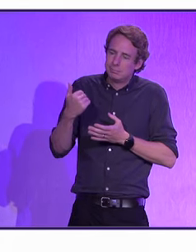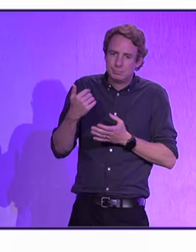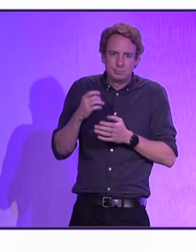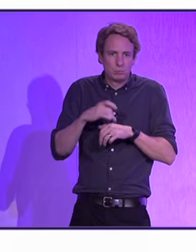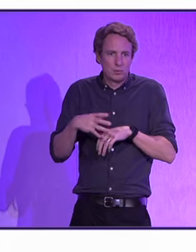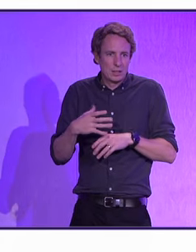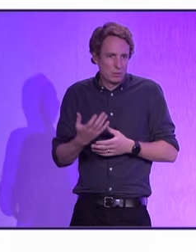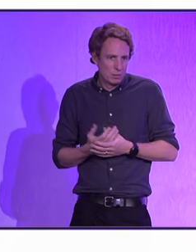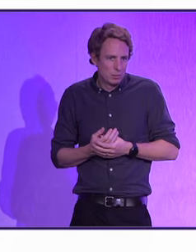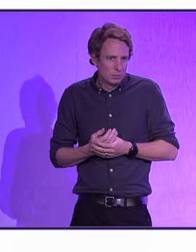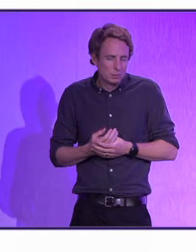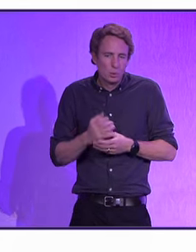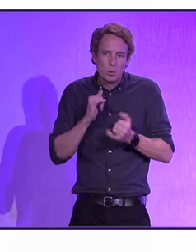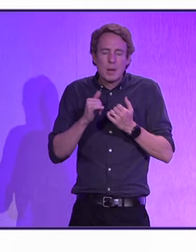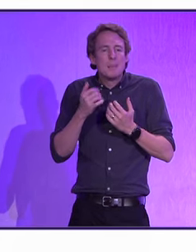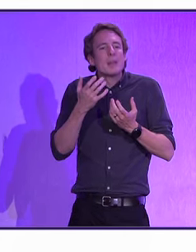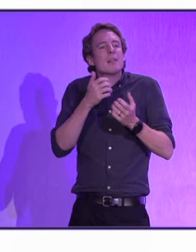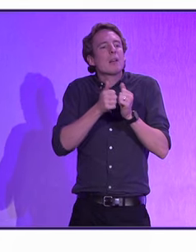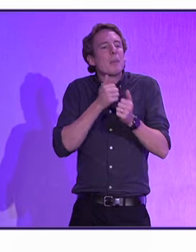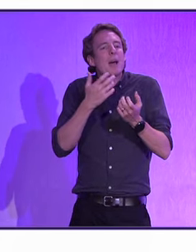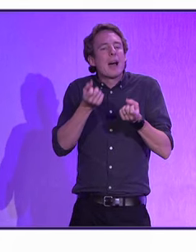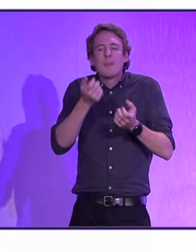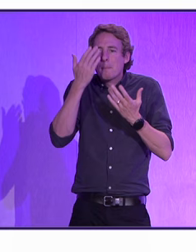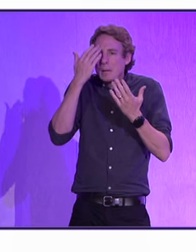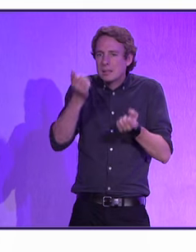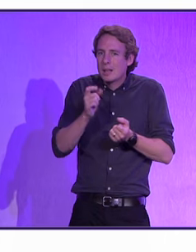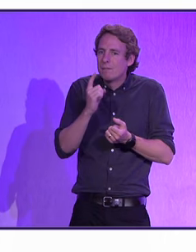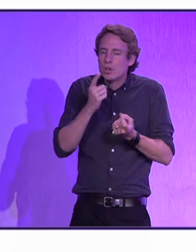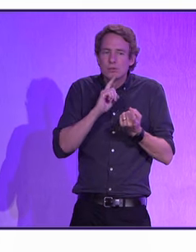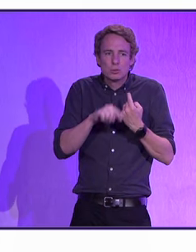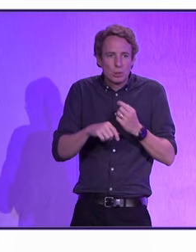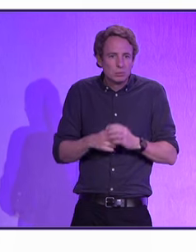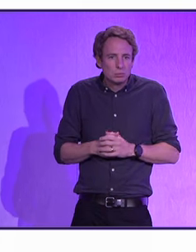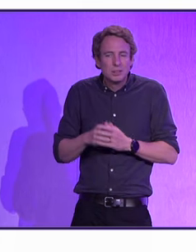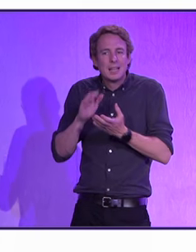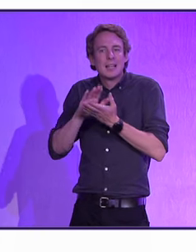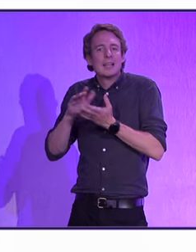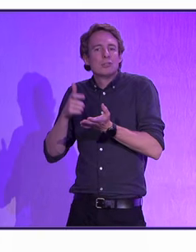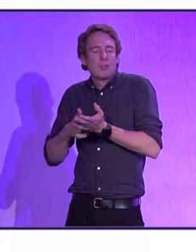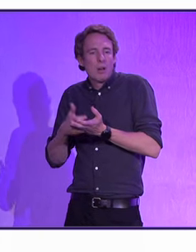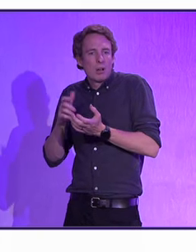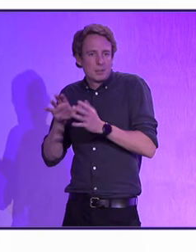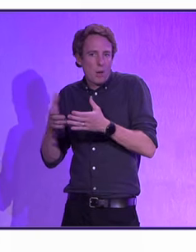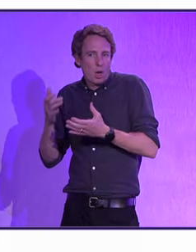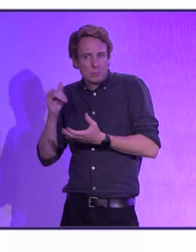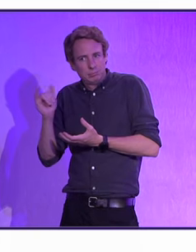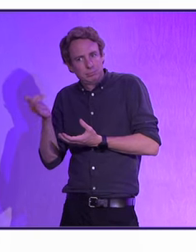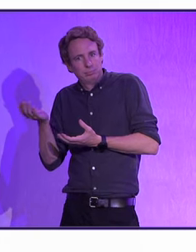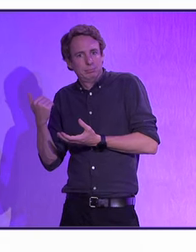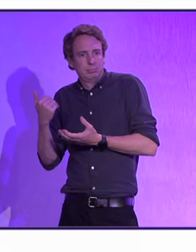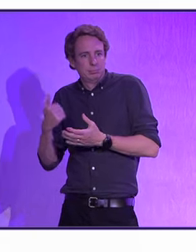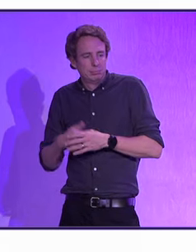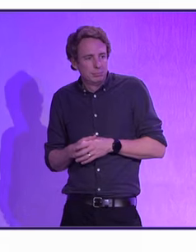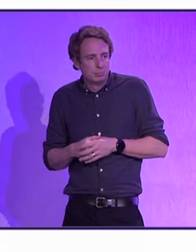professionals. Some companies may have a mental health first responders. That's great. Call in your HR department. But you are,